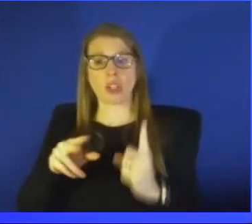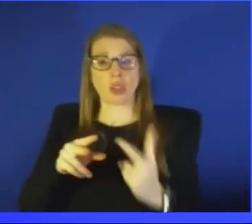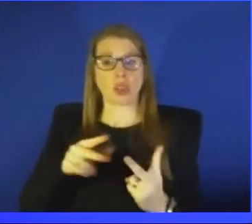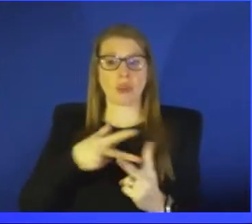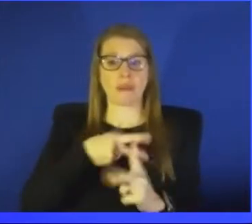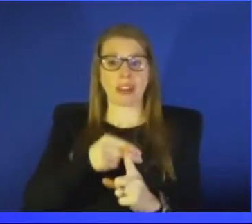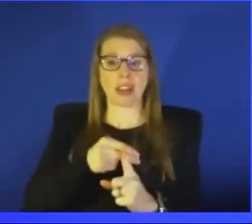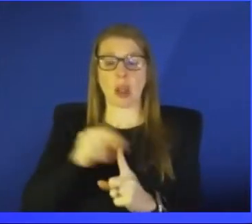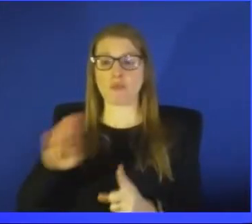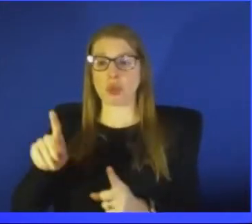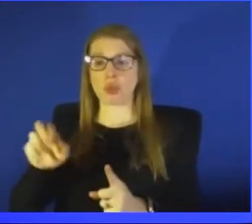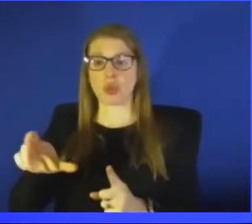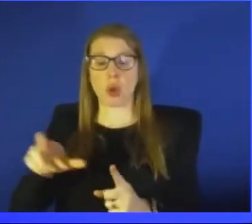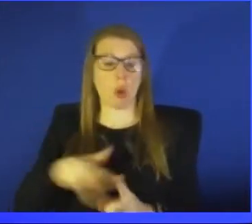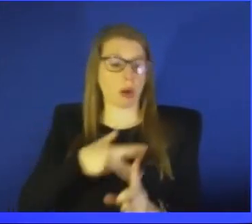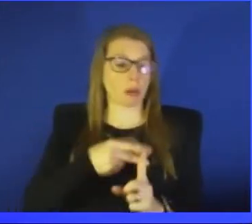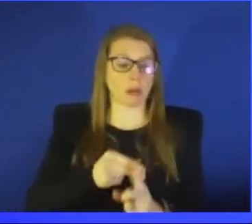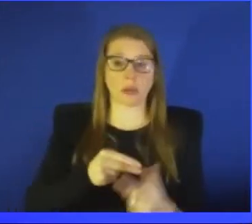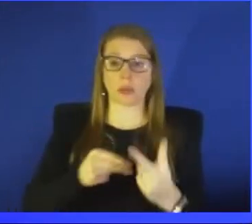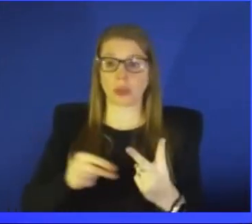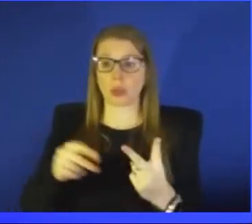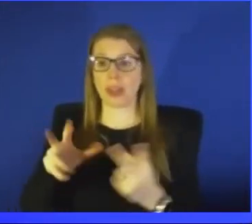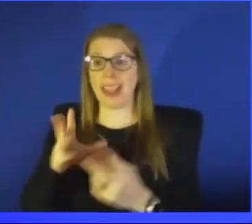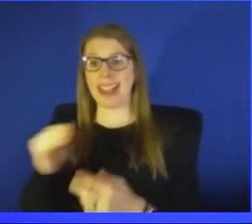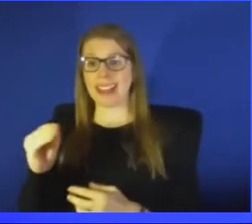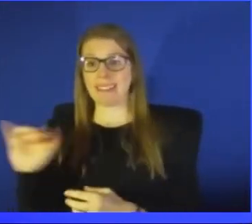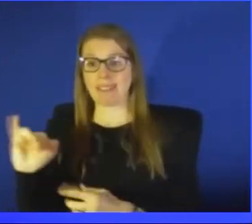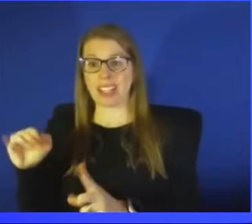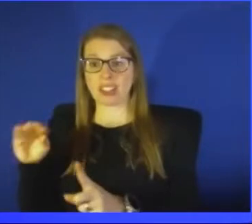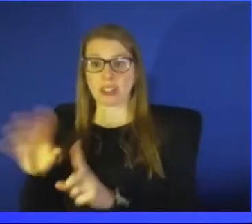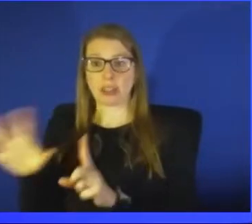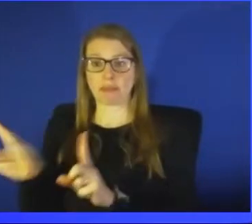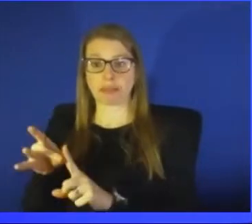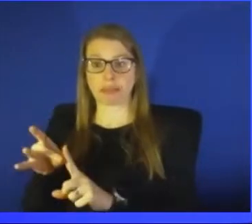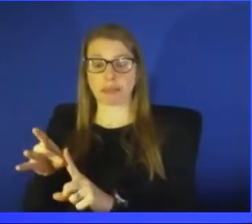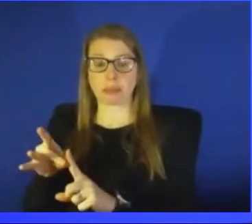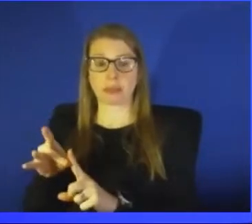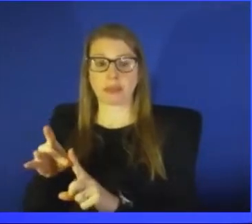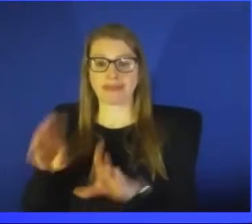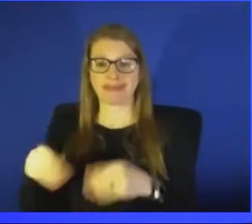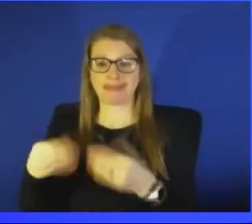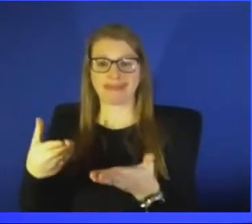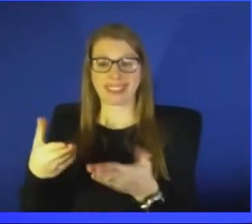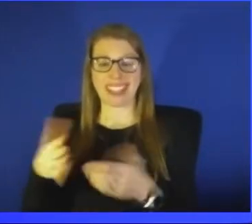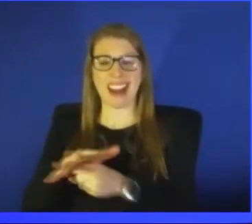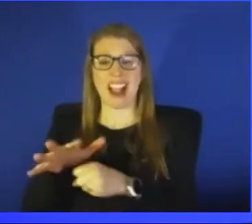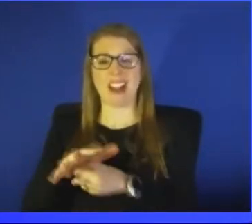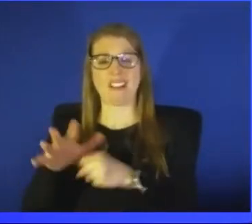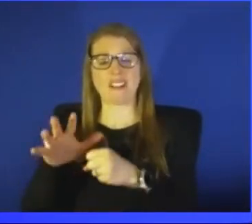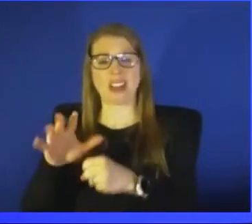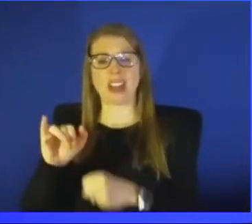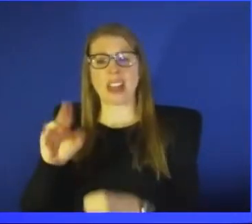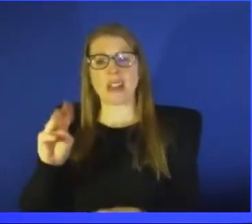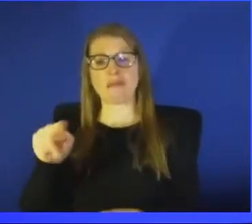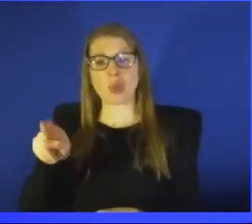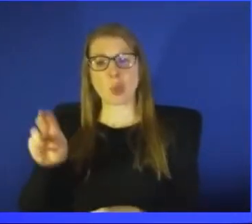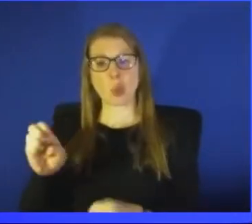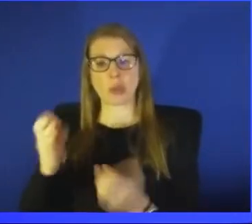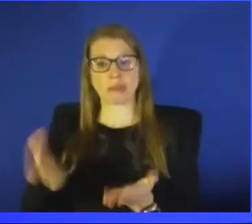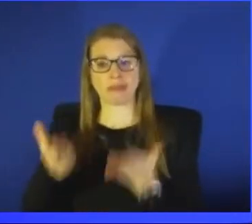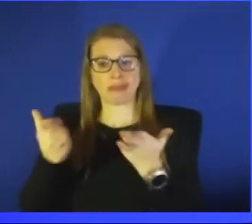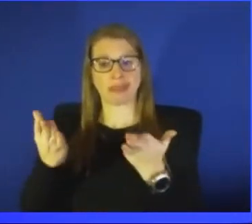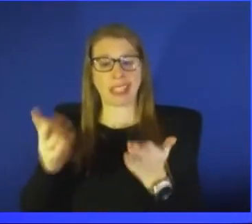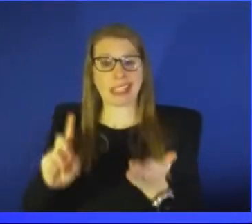an infection, those 3 exposures provide with enough immune boost and memory B cells and memory T cells that you are